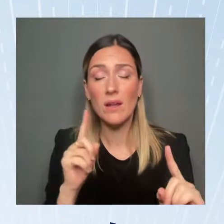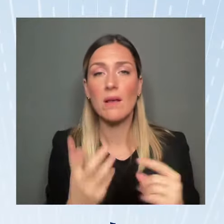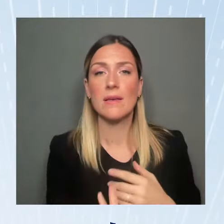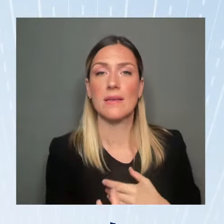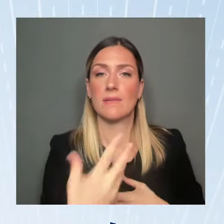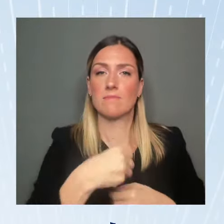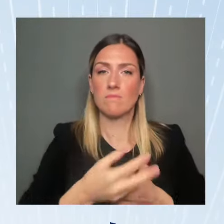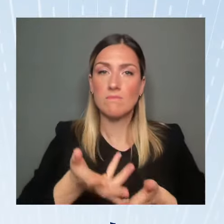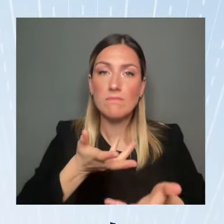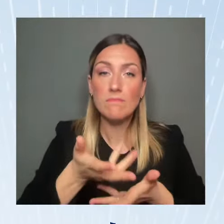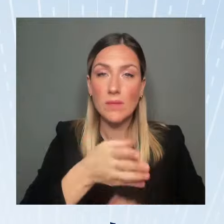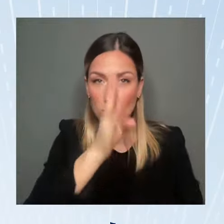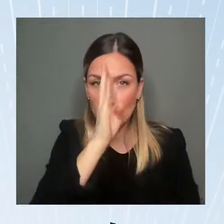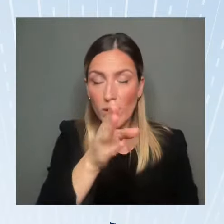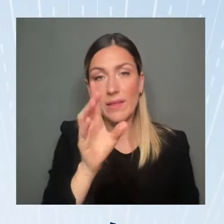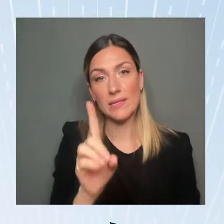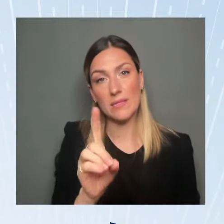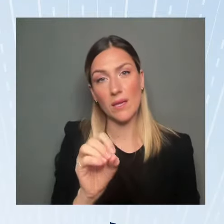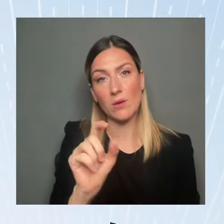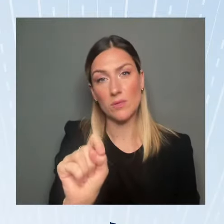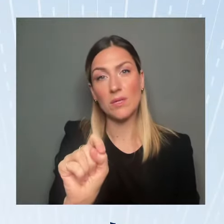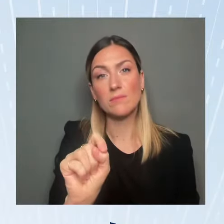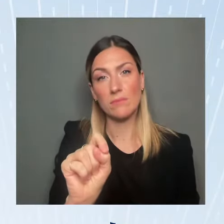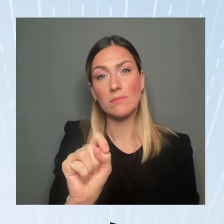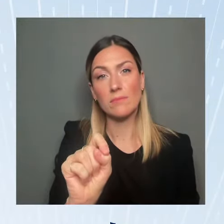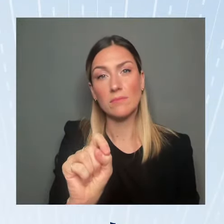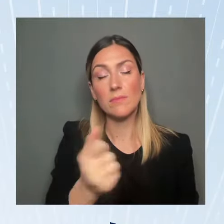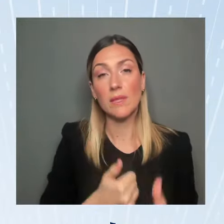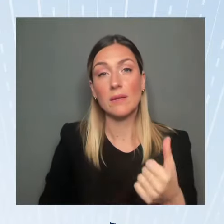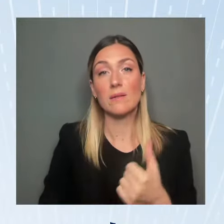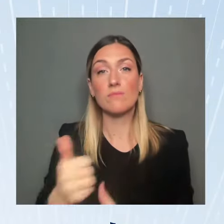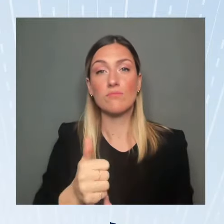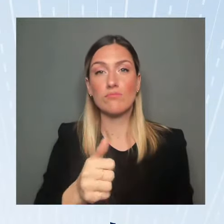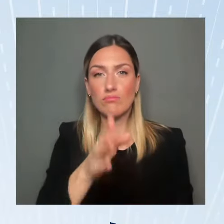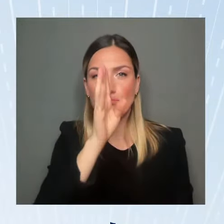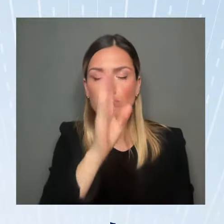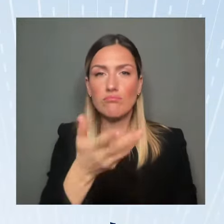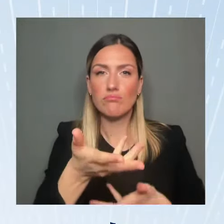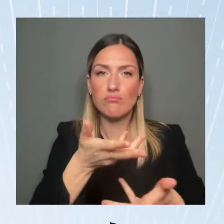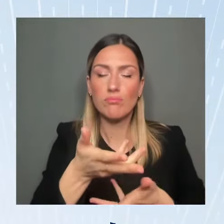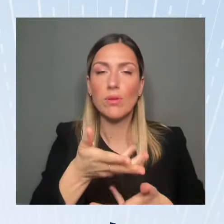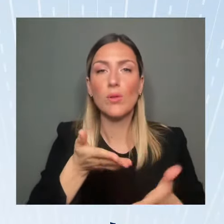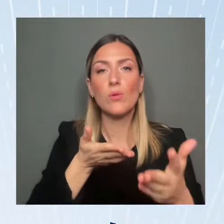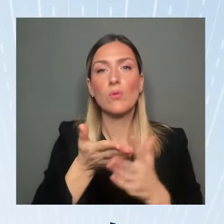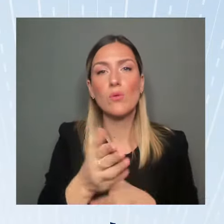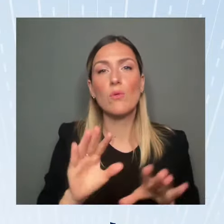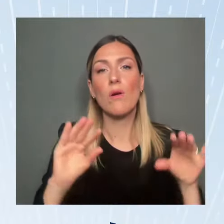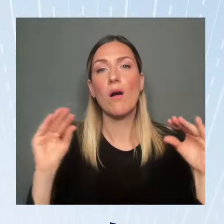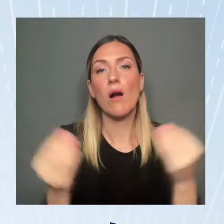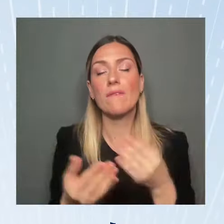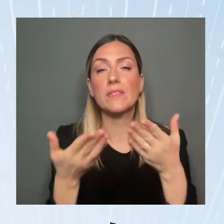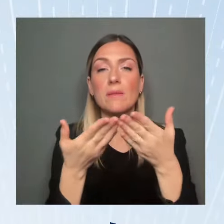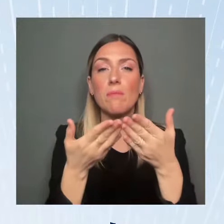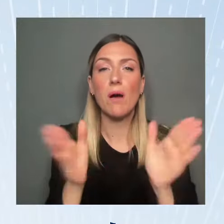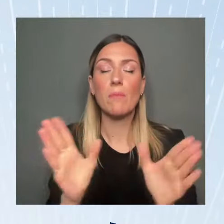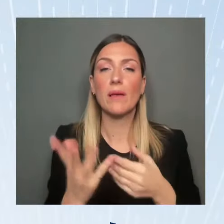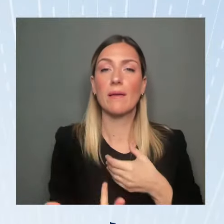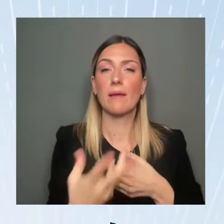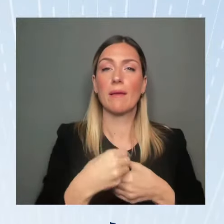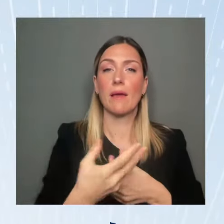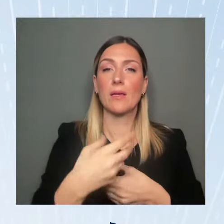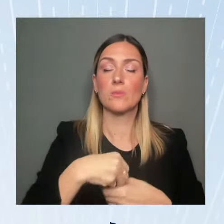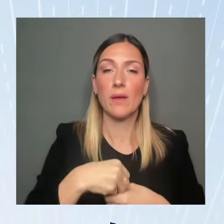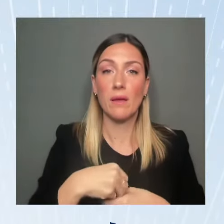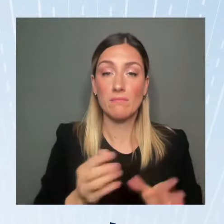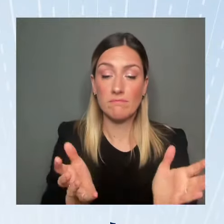at the DOT, to engage the administration through the Office of Public Engagement. But I would urge everybody who